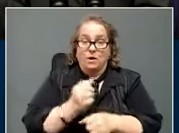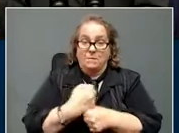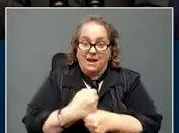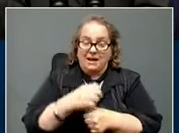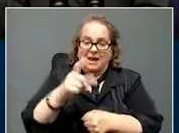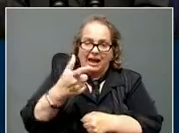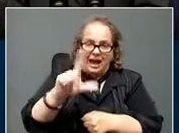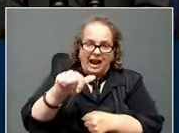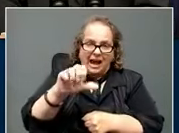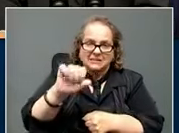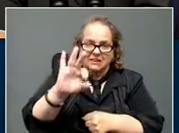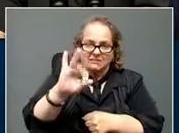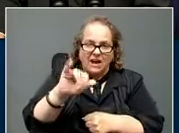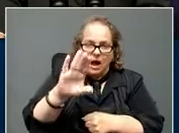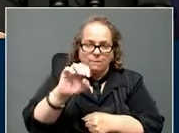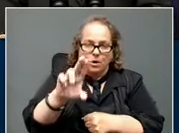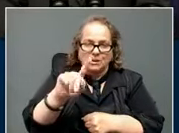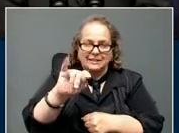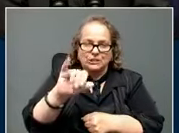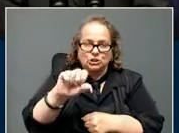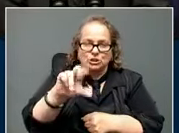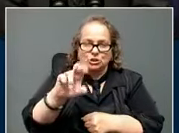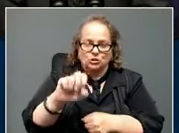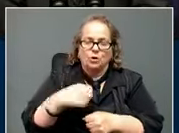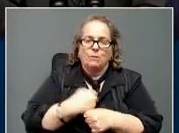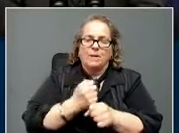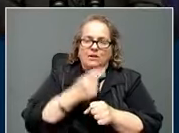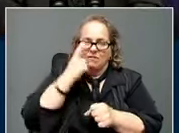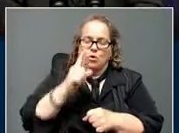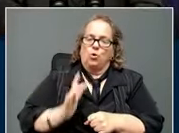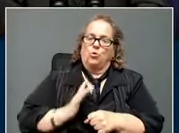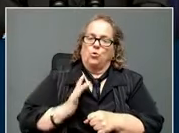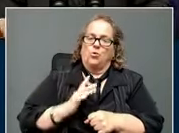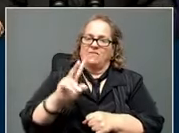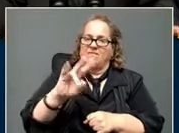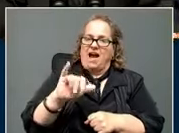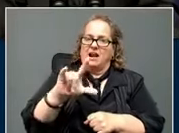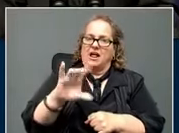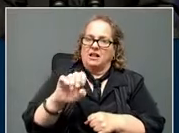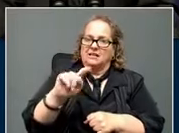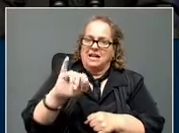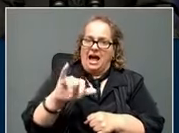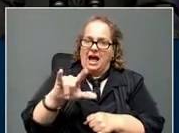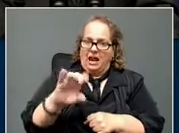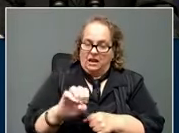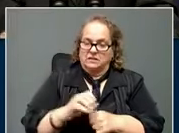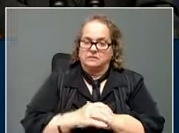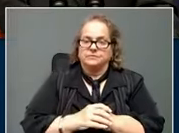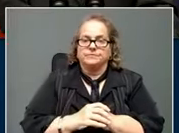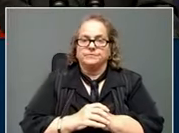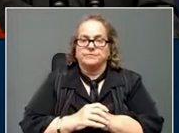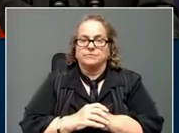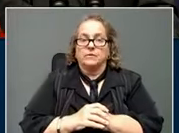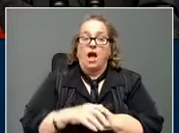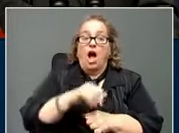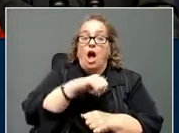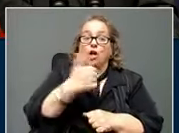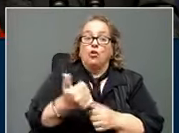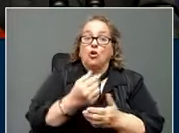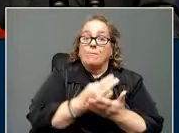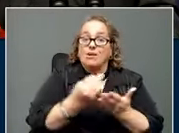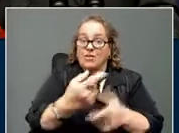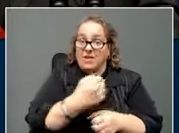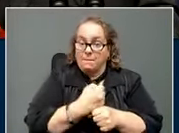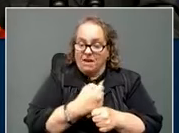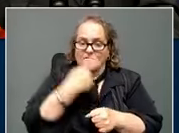for luxury vinyl tiles and vinyl sheet materials. The company's filtration materials are used for automotive and industrial